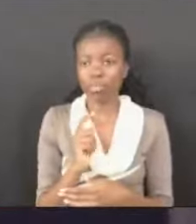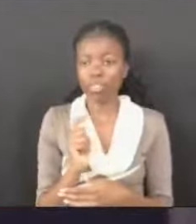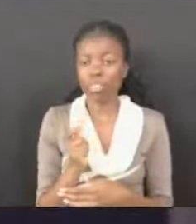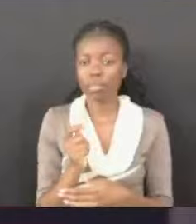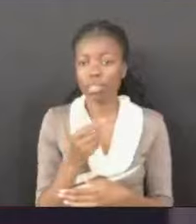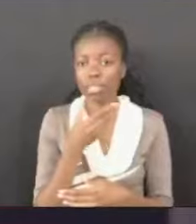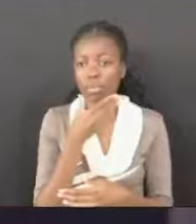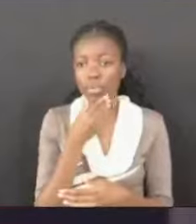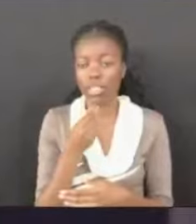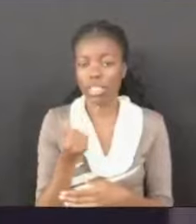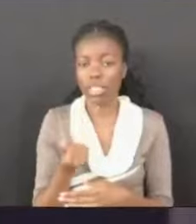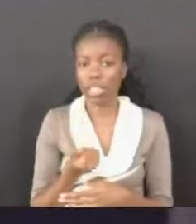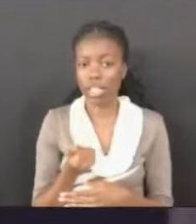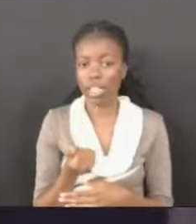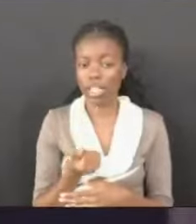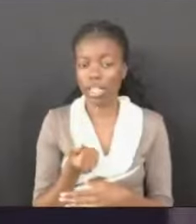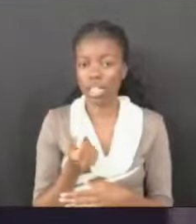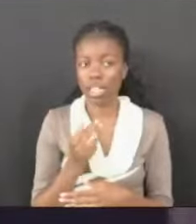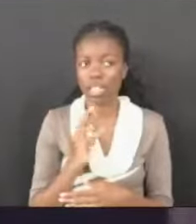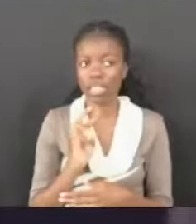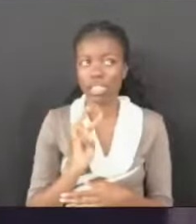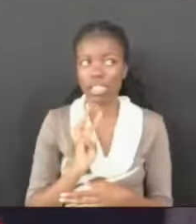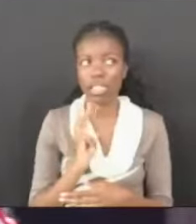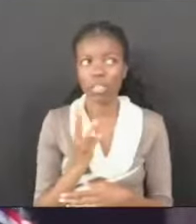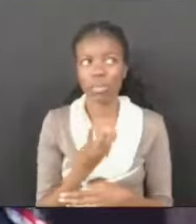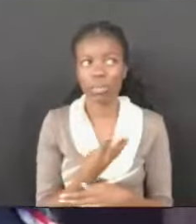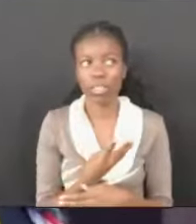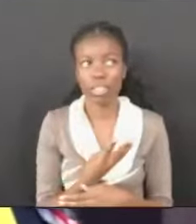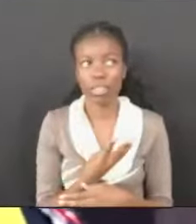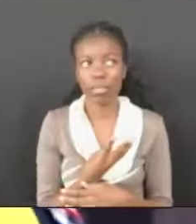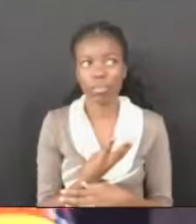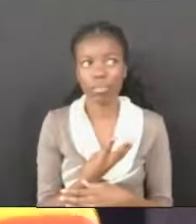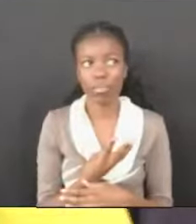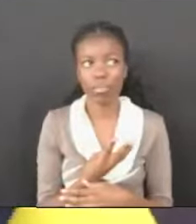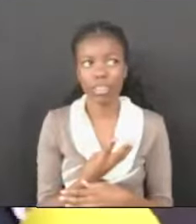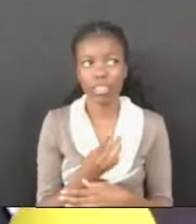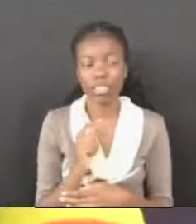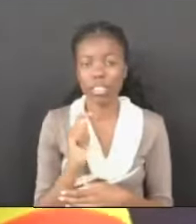Temperance, boys and girls, are we?